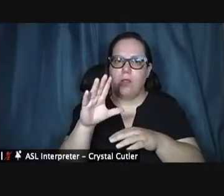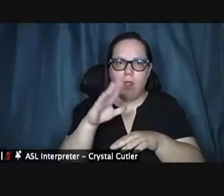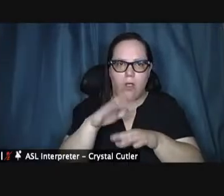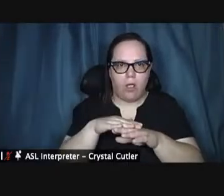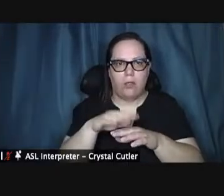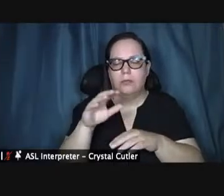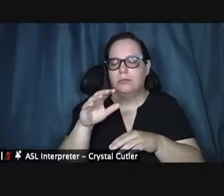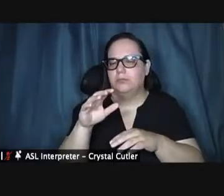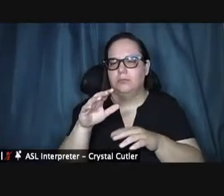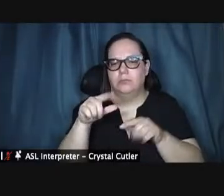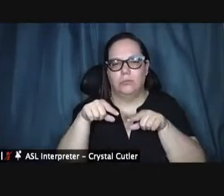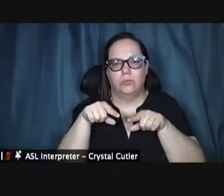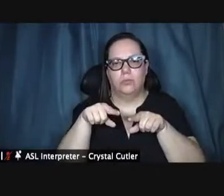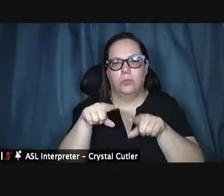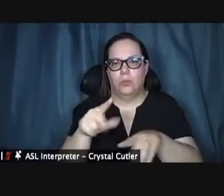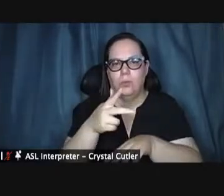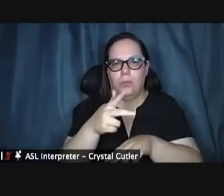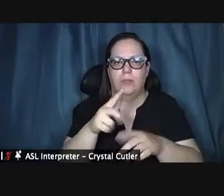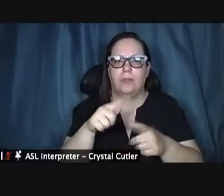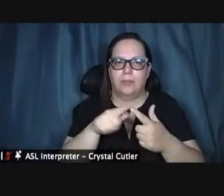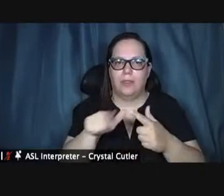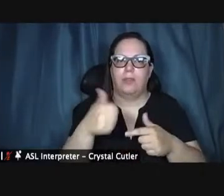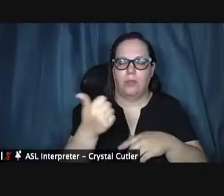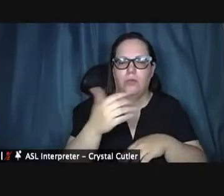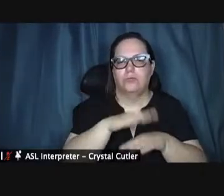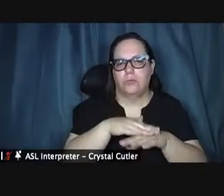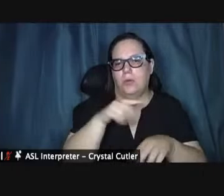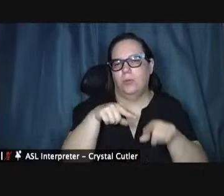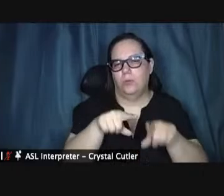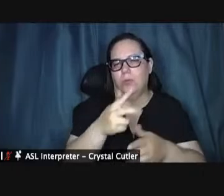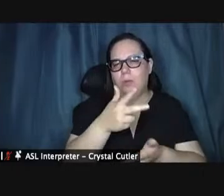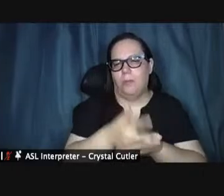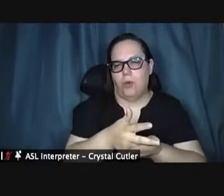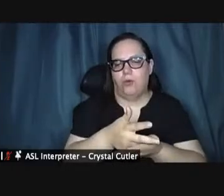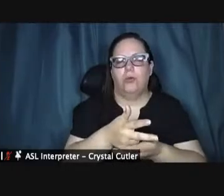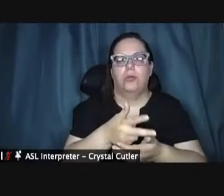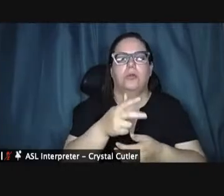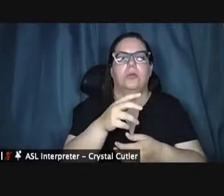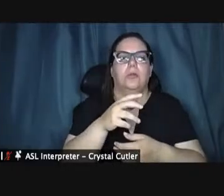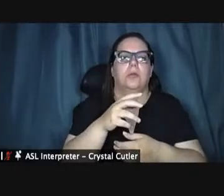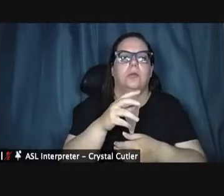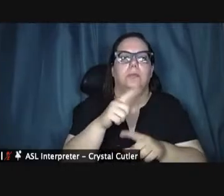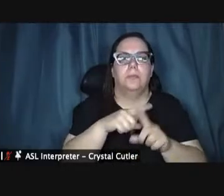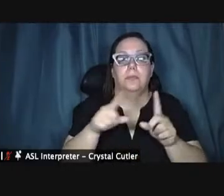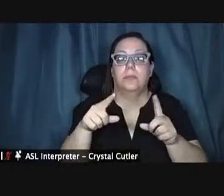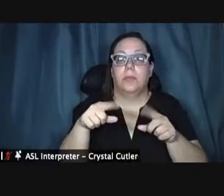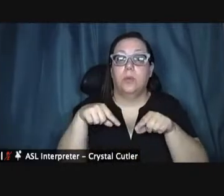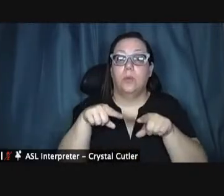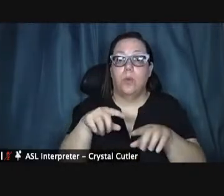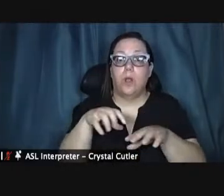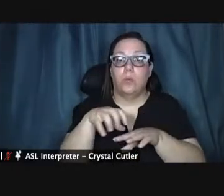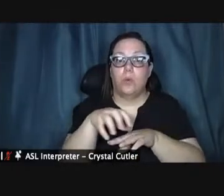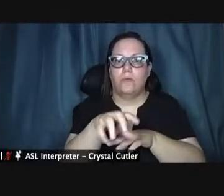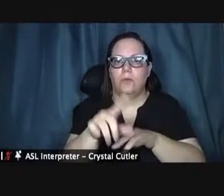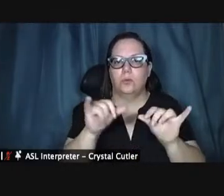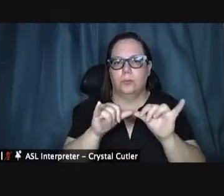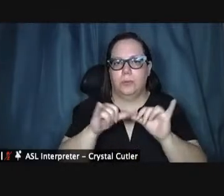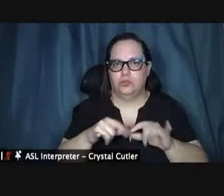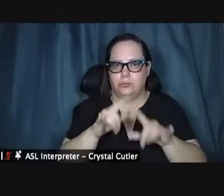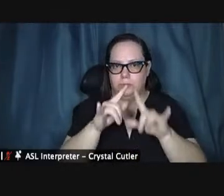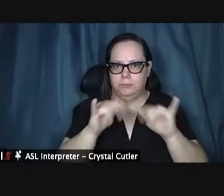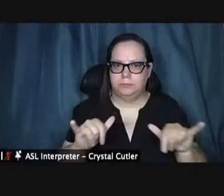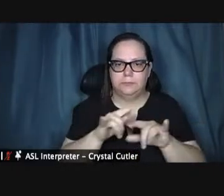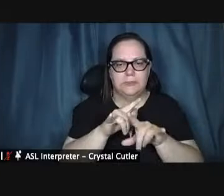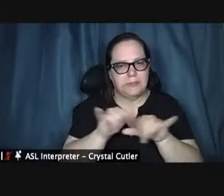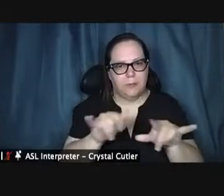illustrates, what we're, as we're roving along, we're making these measurements all simultaneously. So again, it's exactly what Bethany was talking